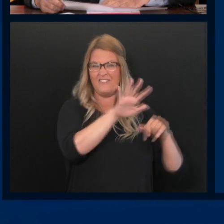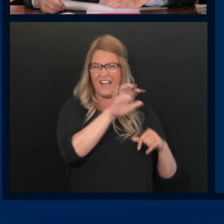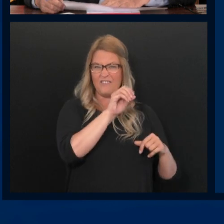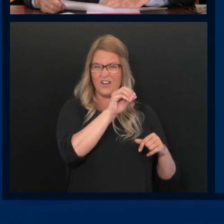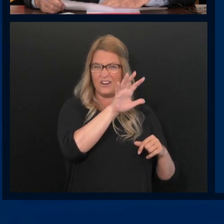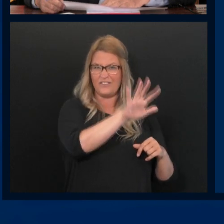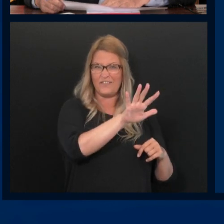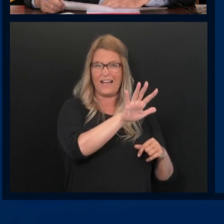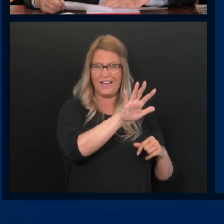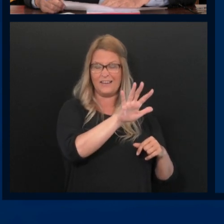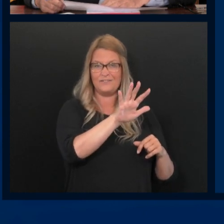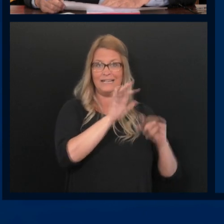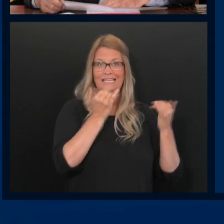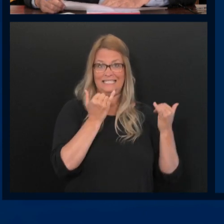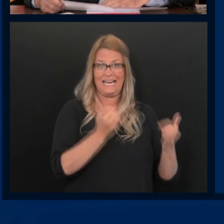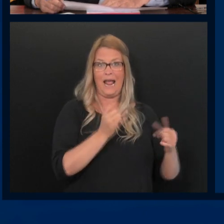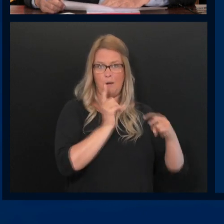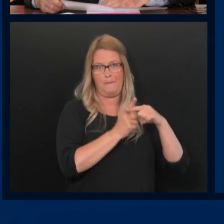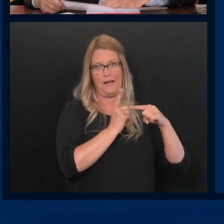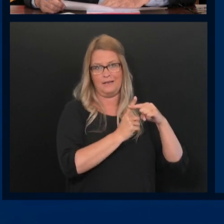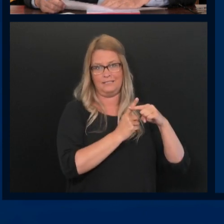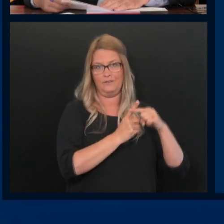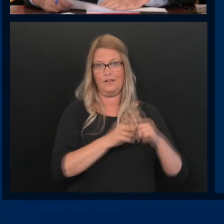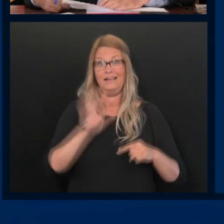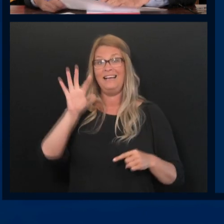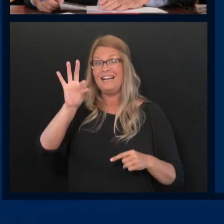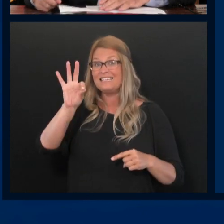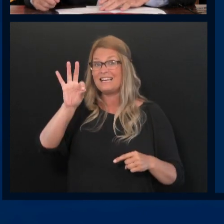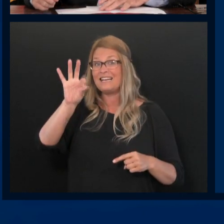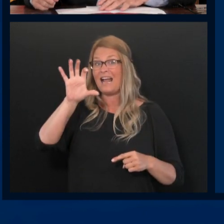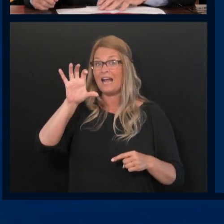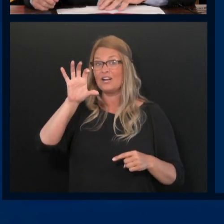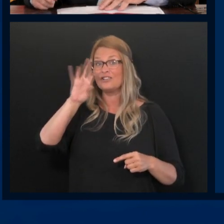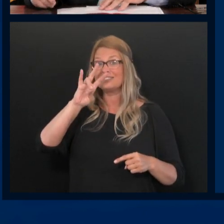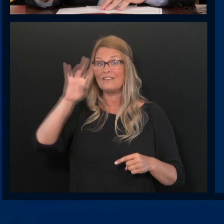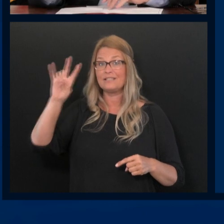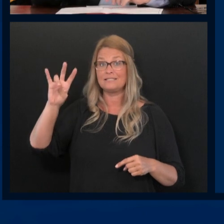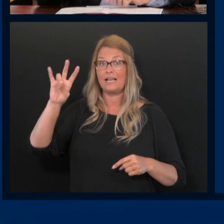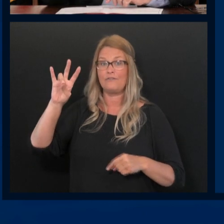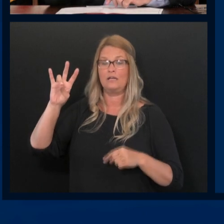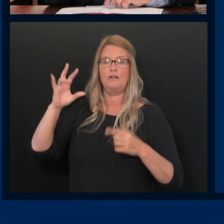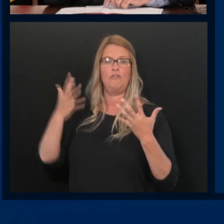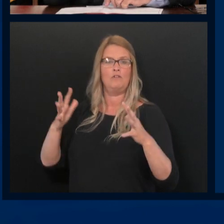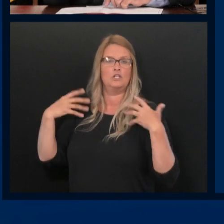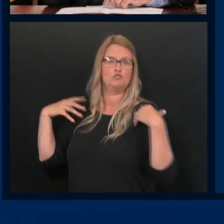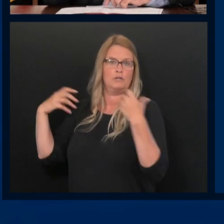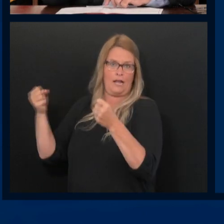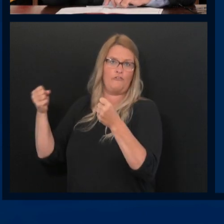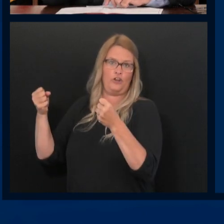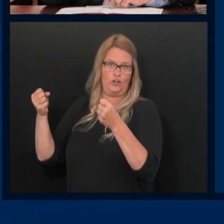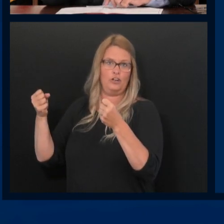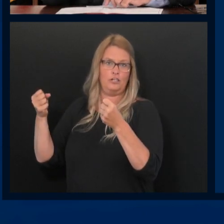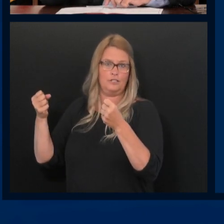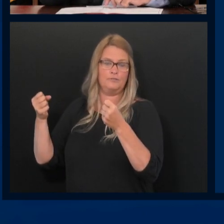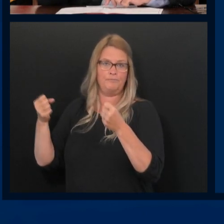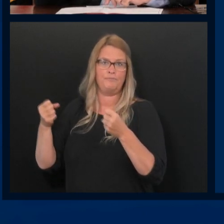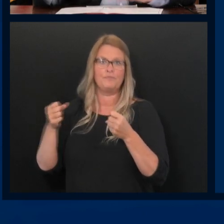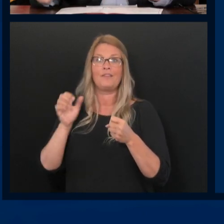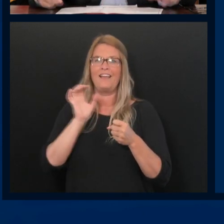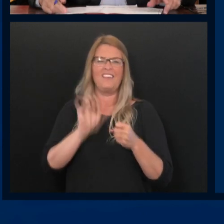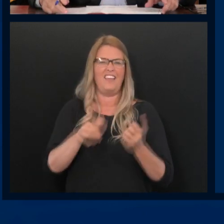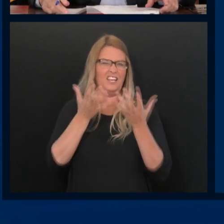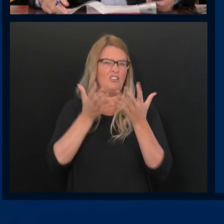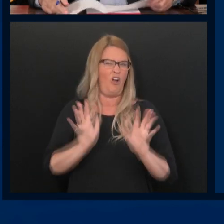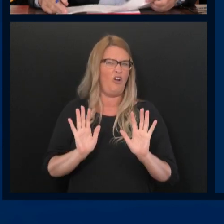that we're working actively right now, and 977 on the top that have recovered, and that's all